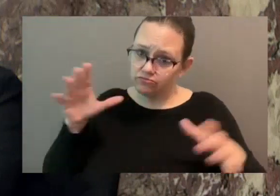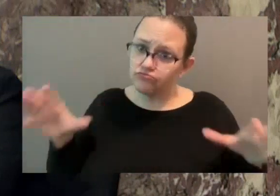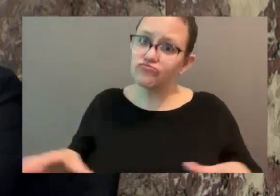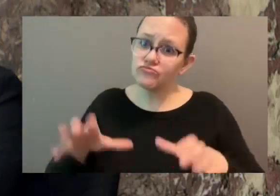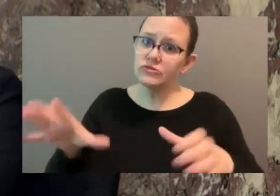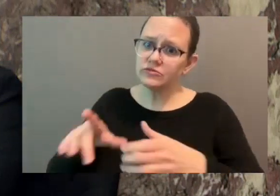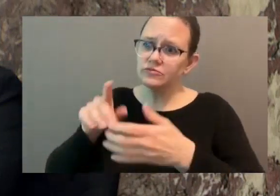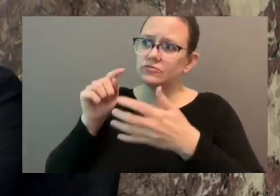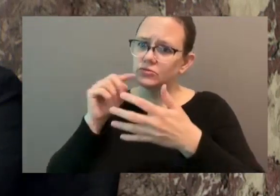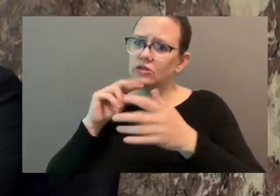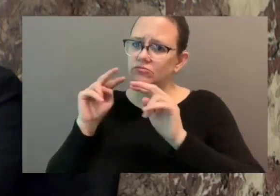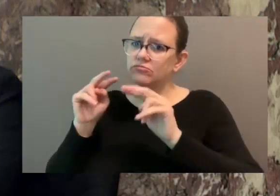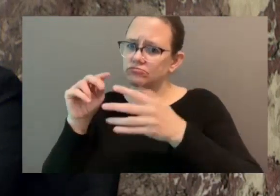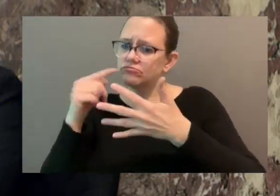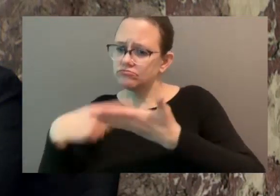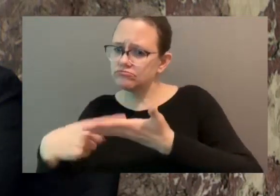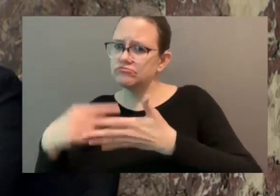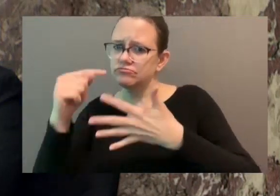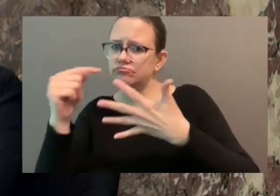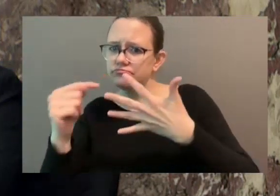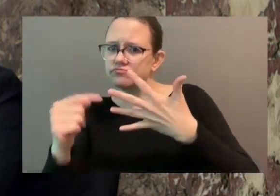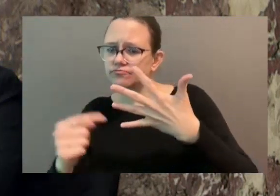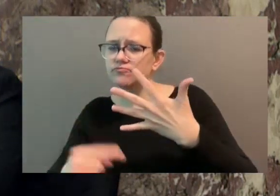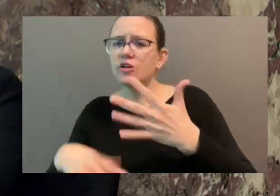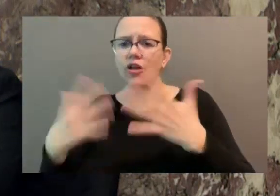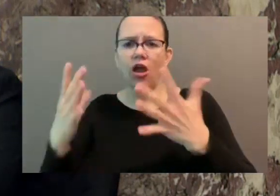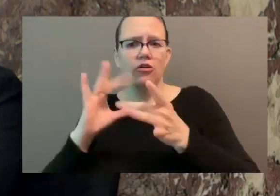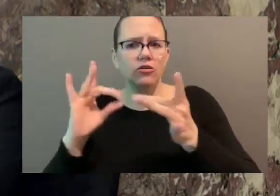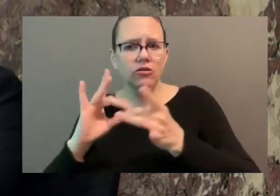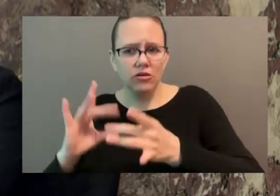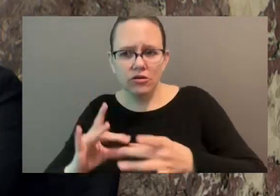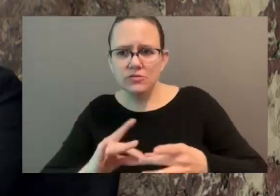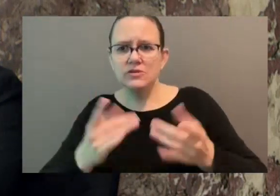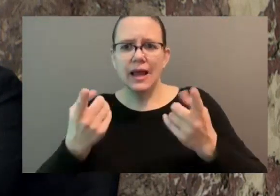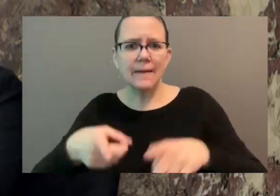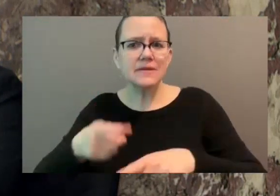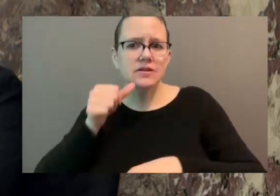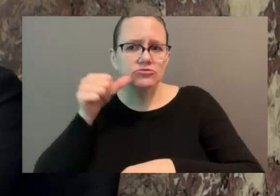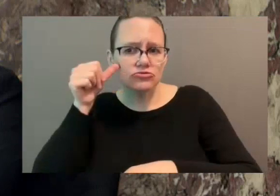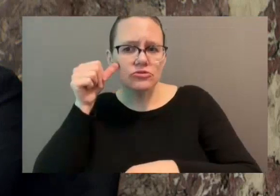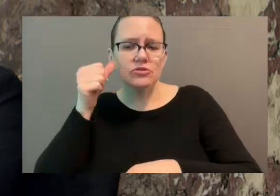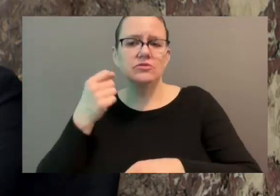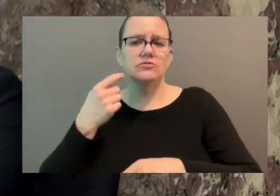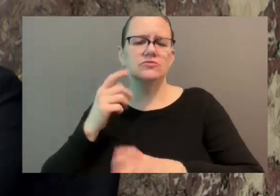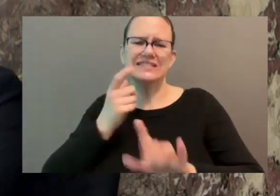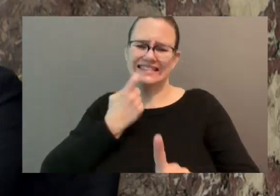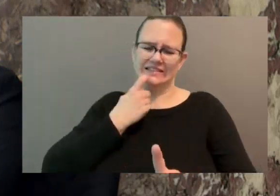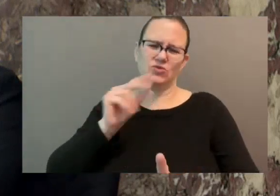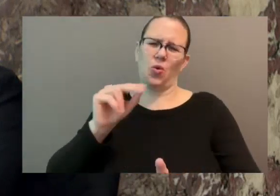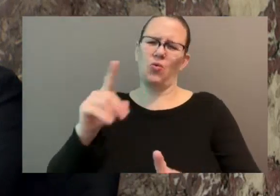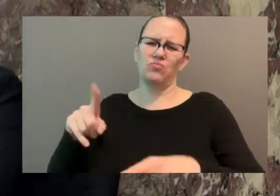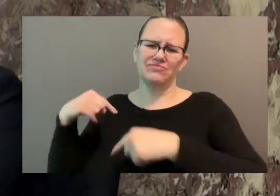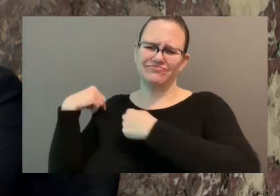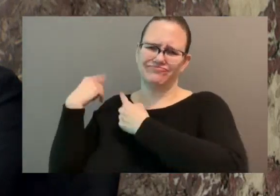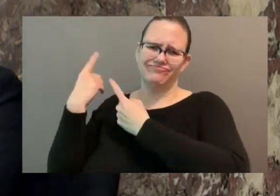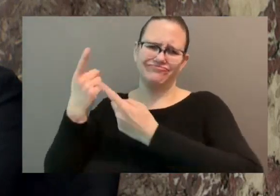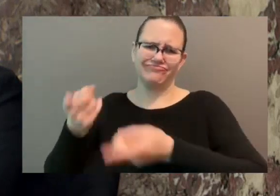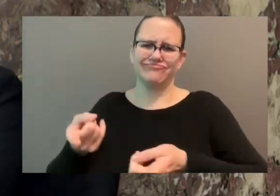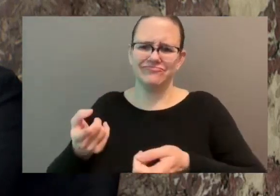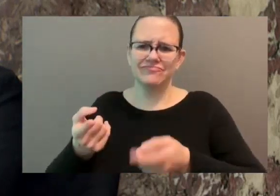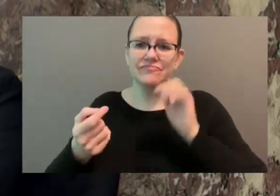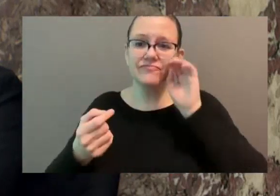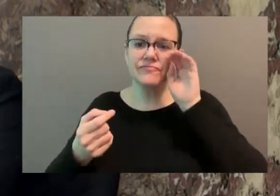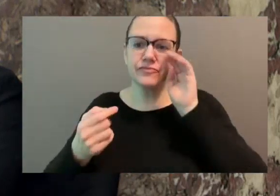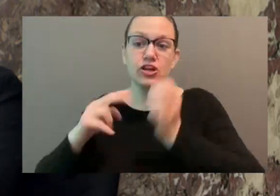yesterday or the day before yesterday, but years ago. Nurses, members of the BCNU, members of the Hospital Employees Union, members of